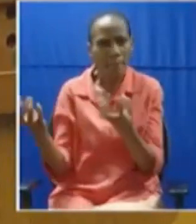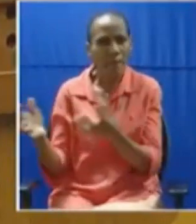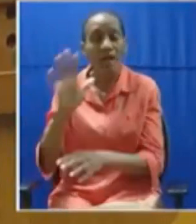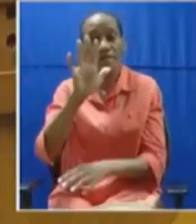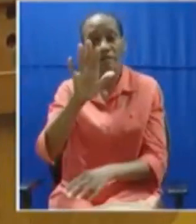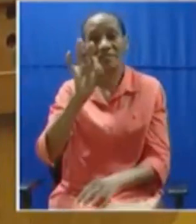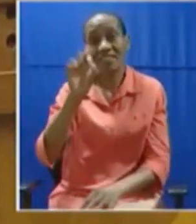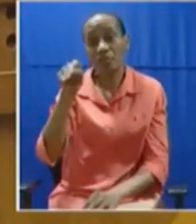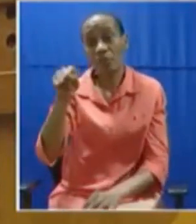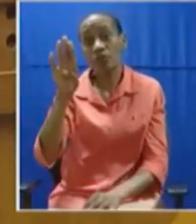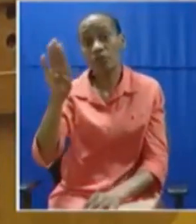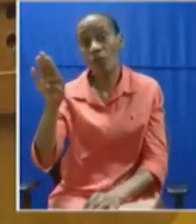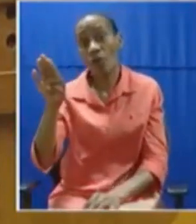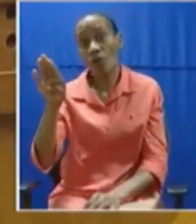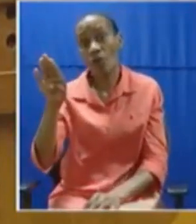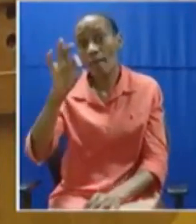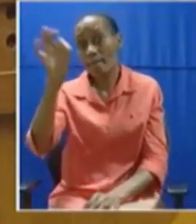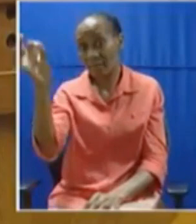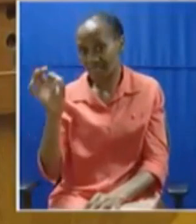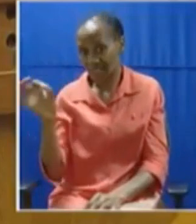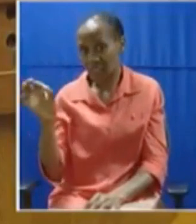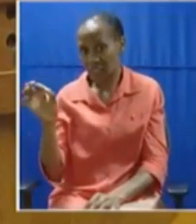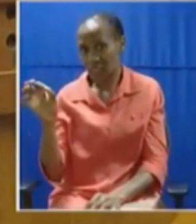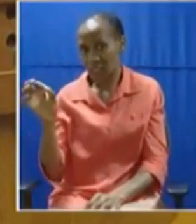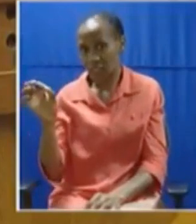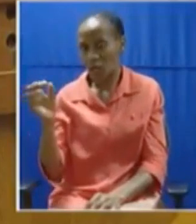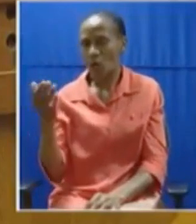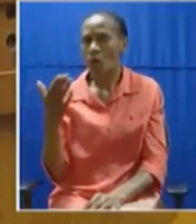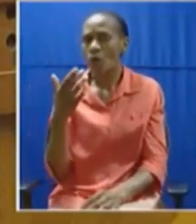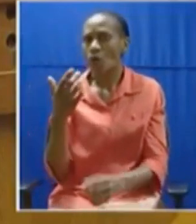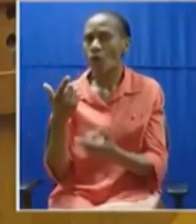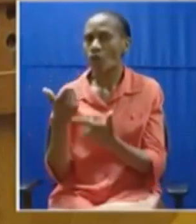53.4% are from the one province governed by the DA.